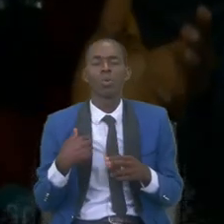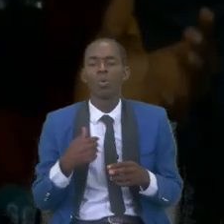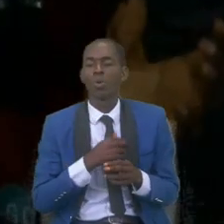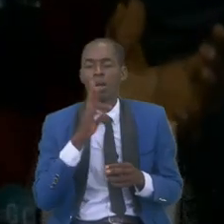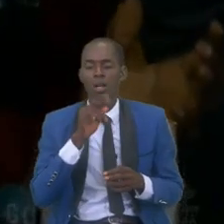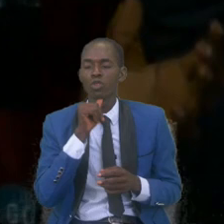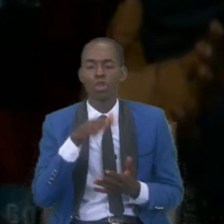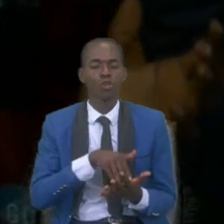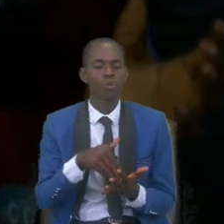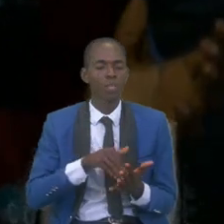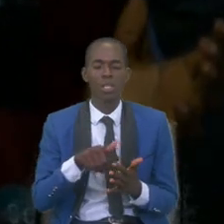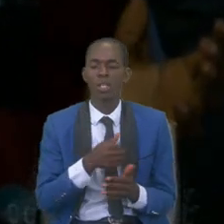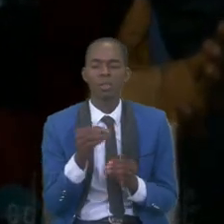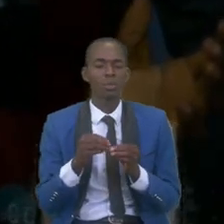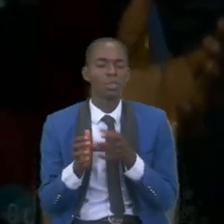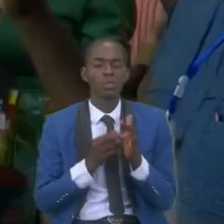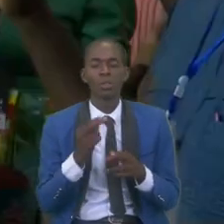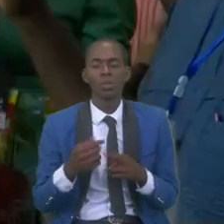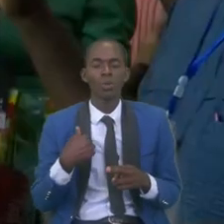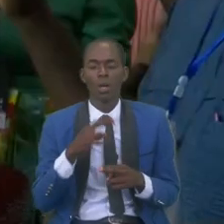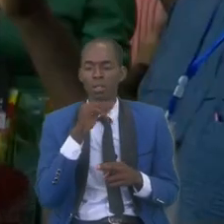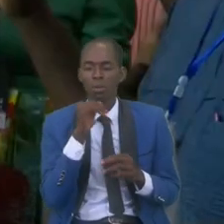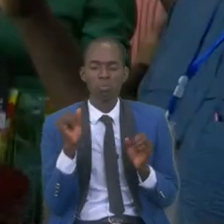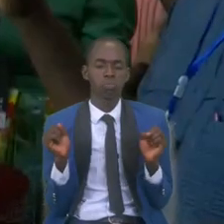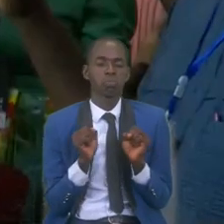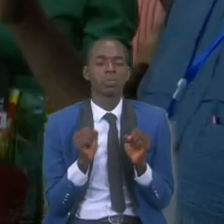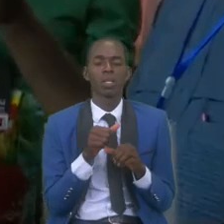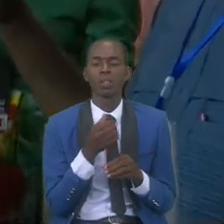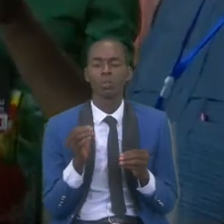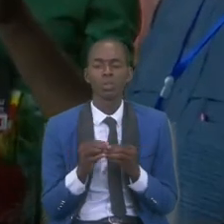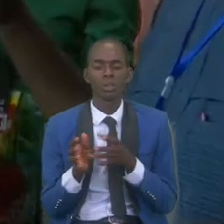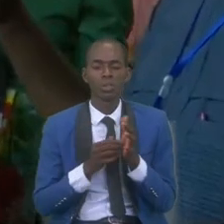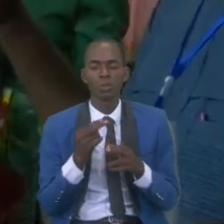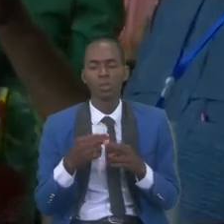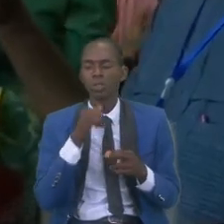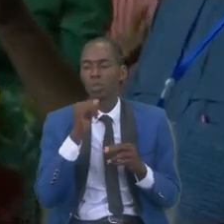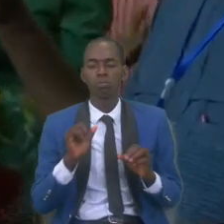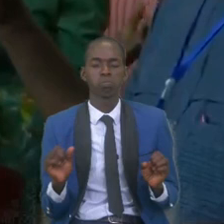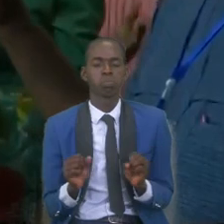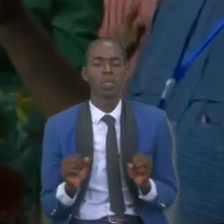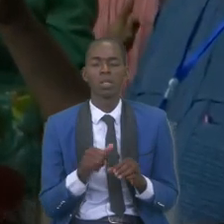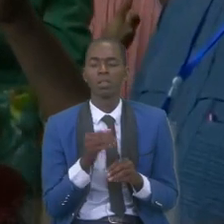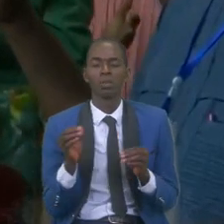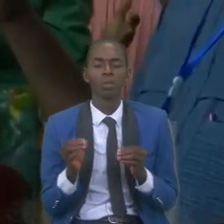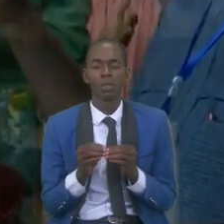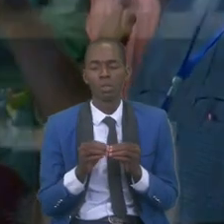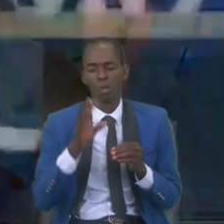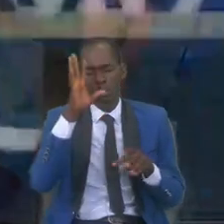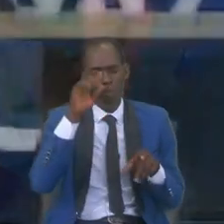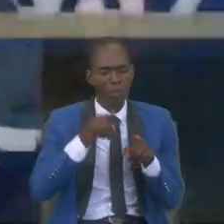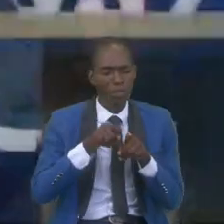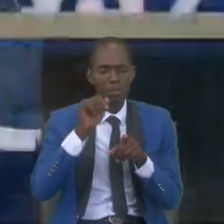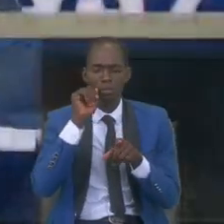anymore. We're not timid anymore. We're not trembling anymore. Brother, sister,